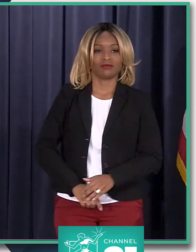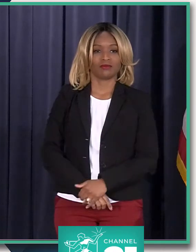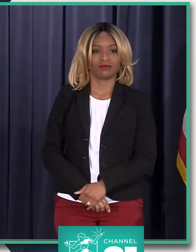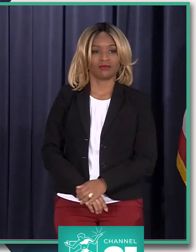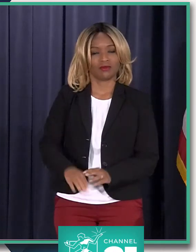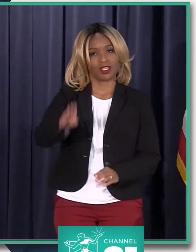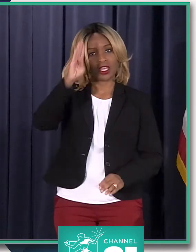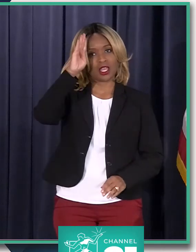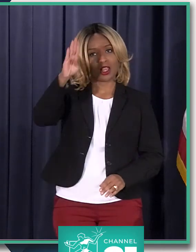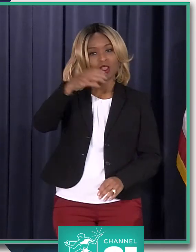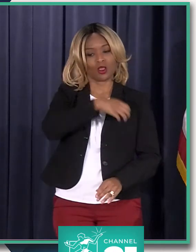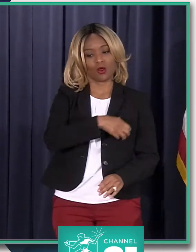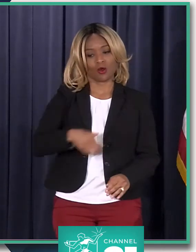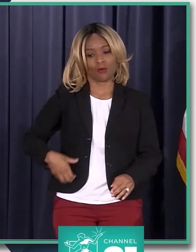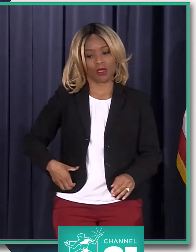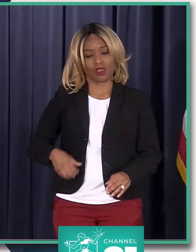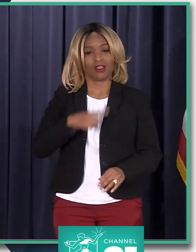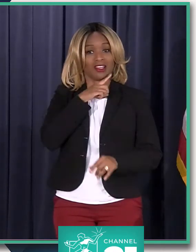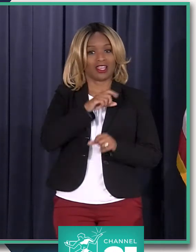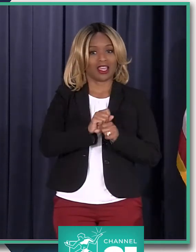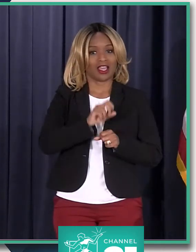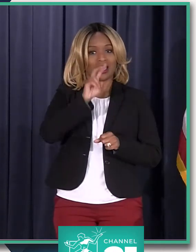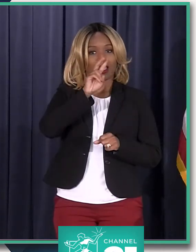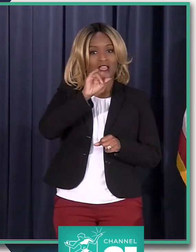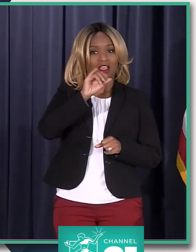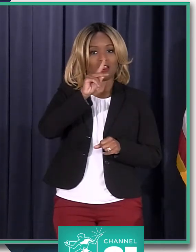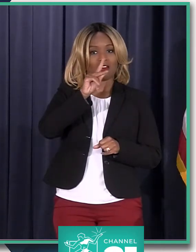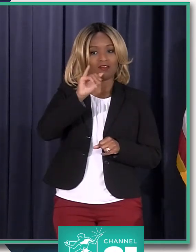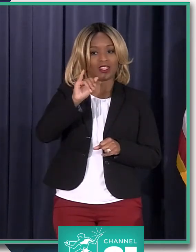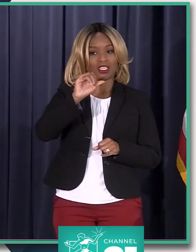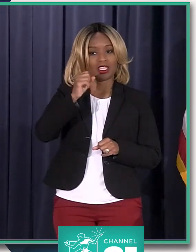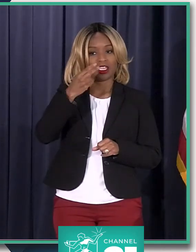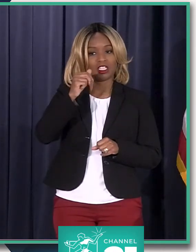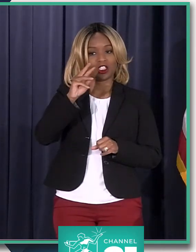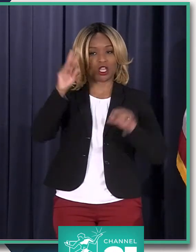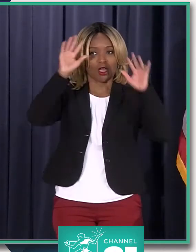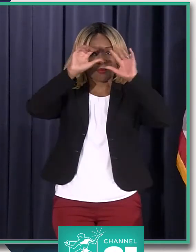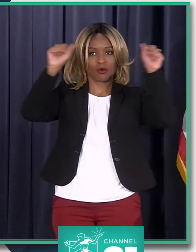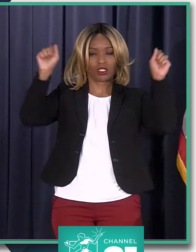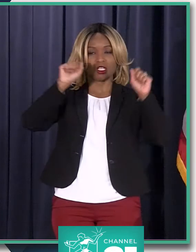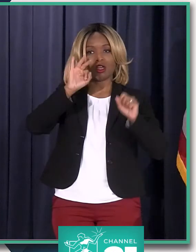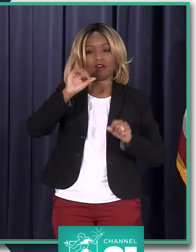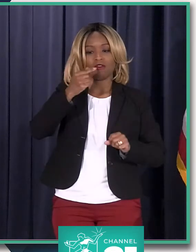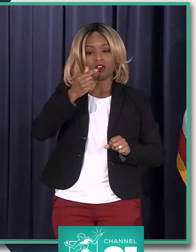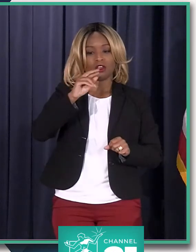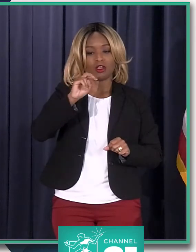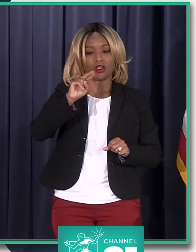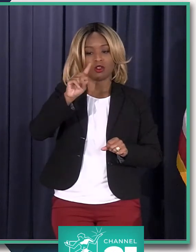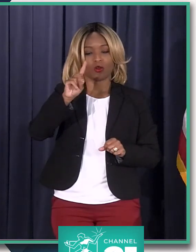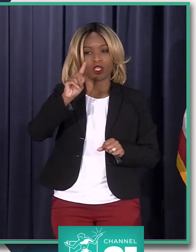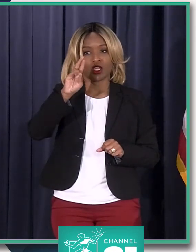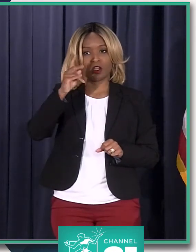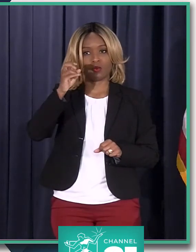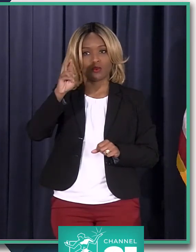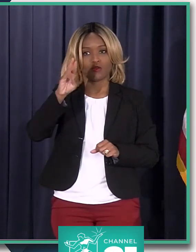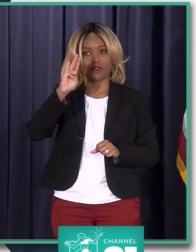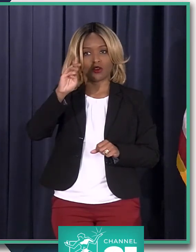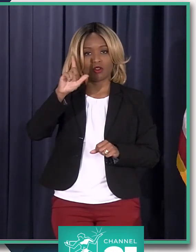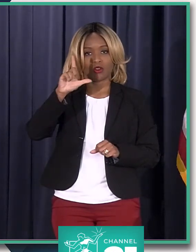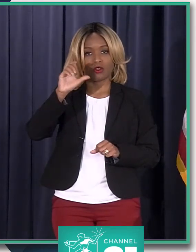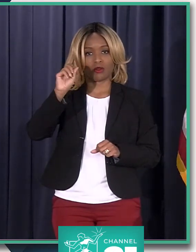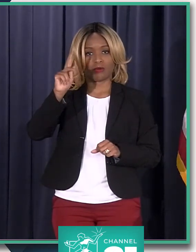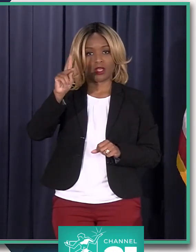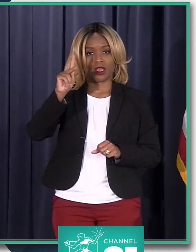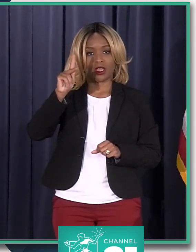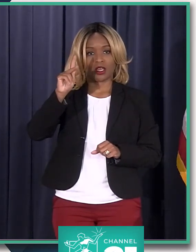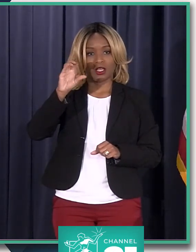Hi, Mayor Duggan. This is actually Vicky Shaw. I'm the president of the Grand River Block Club. We're under Littlefield Association. Thank you so